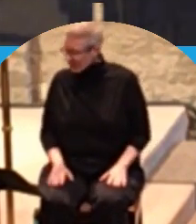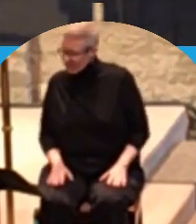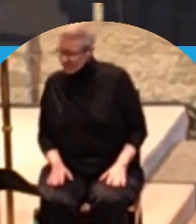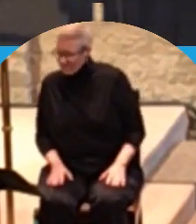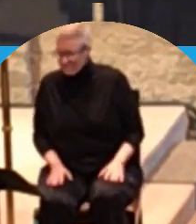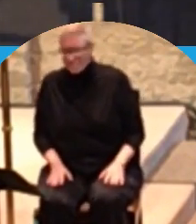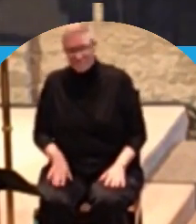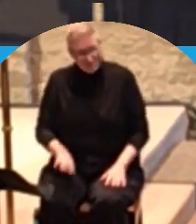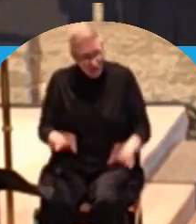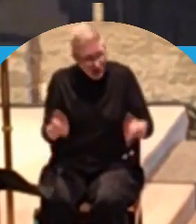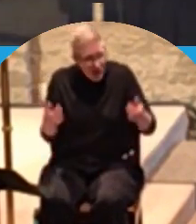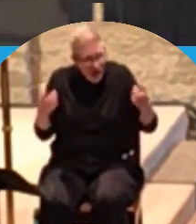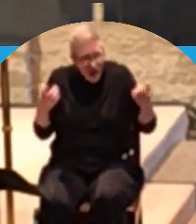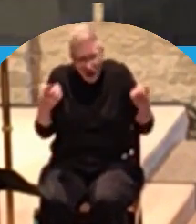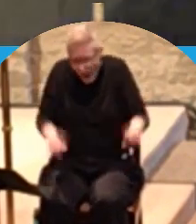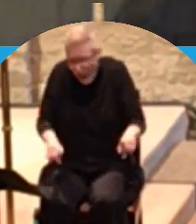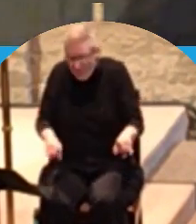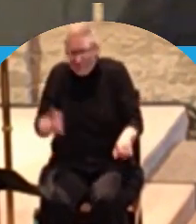Well, have you ever